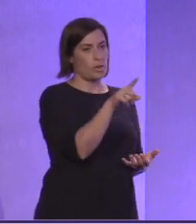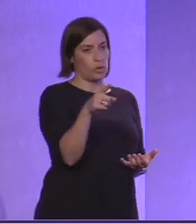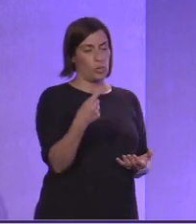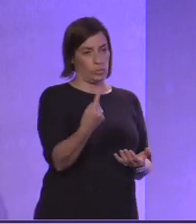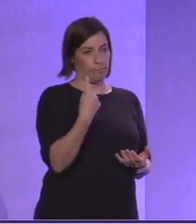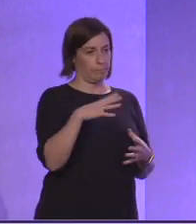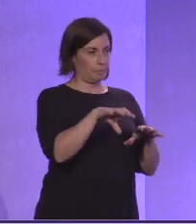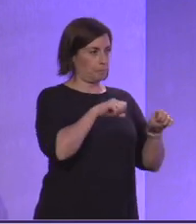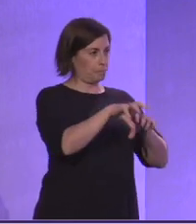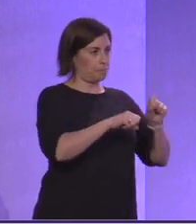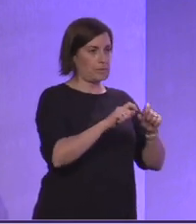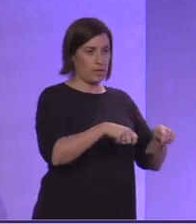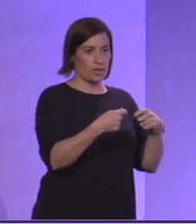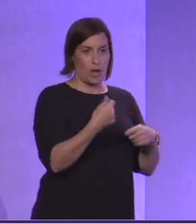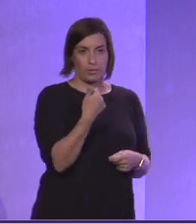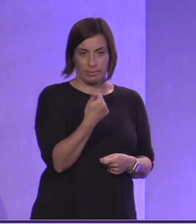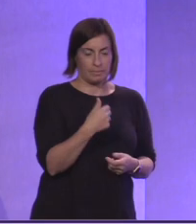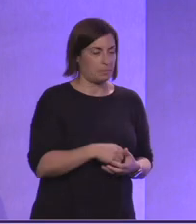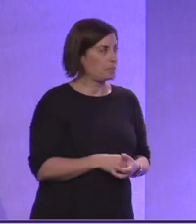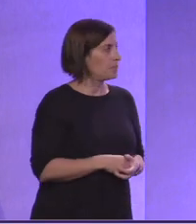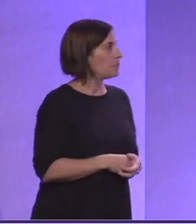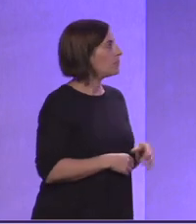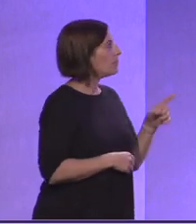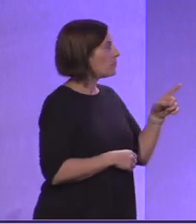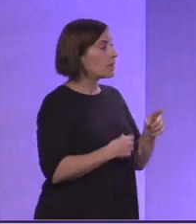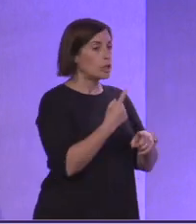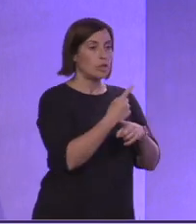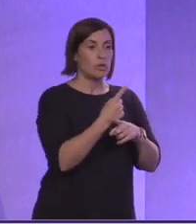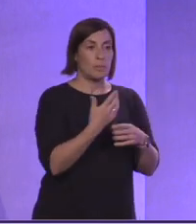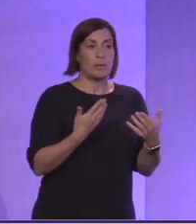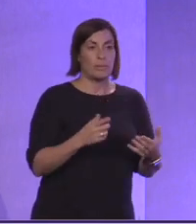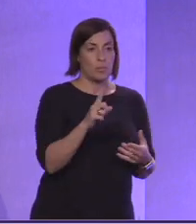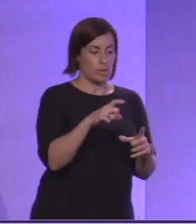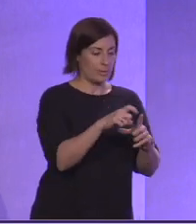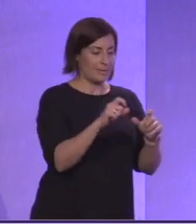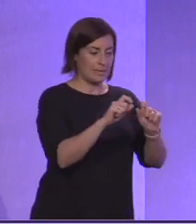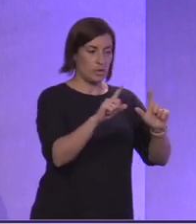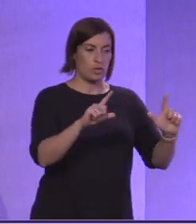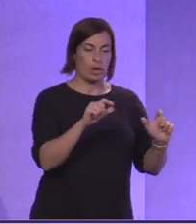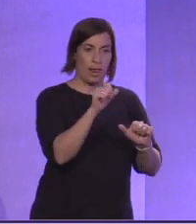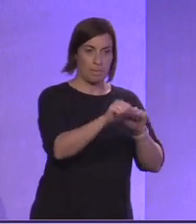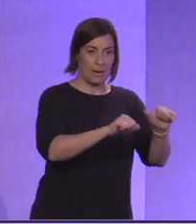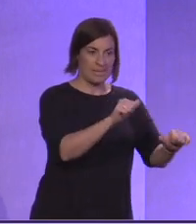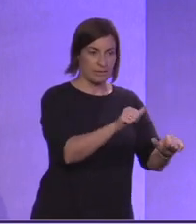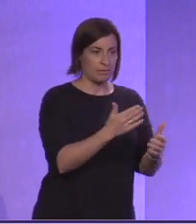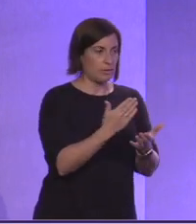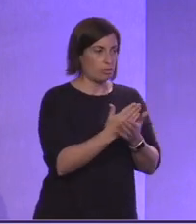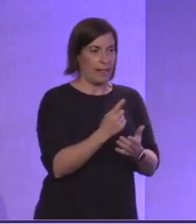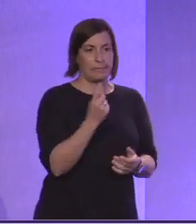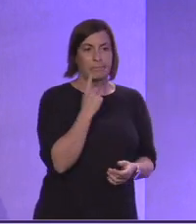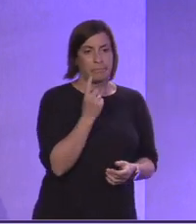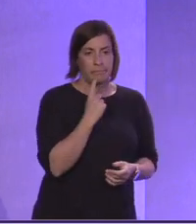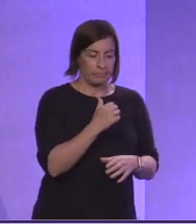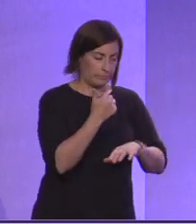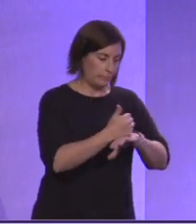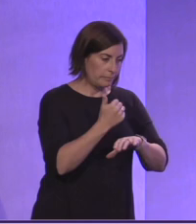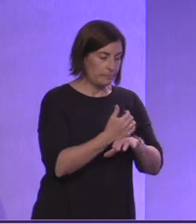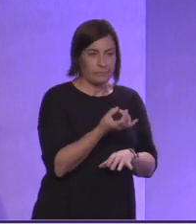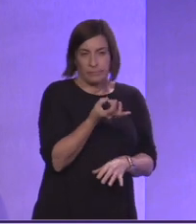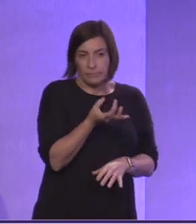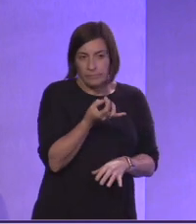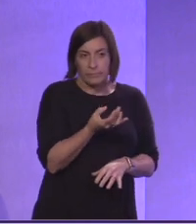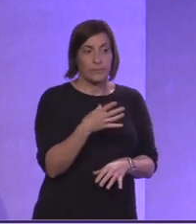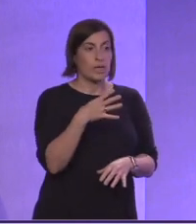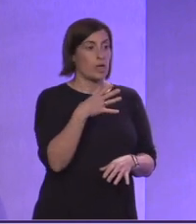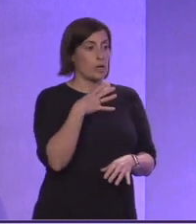lunch. Okay, so today I'm going to talk about the DShell pattern. It's really, really trivial. It's super basic, and I'm hoping that we'll all start to